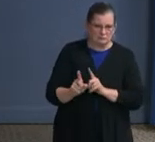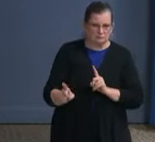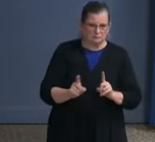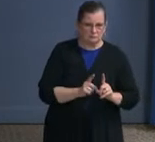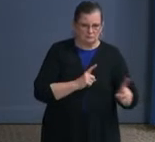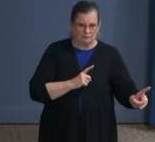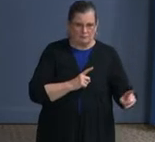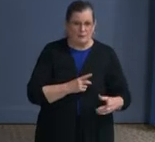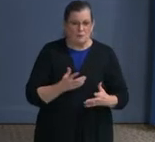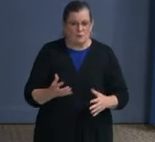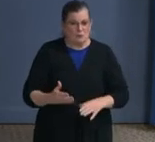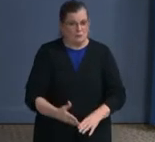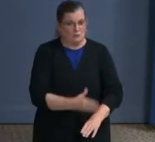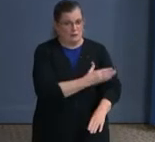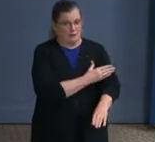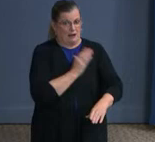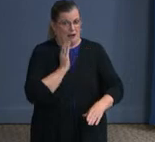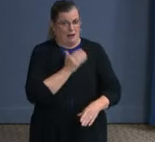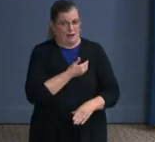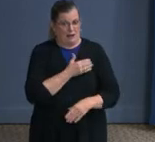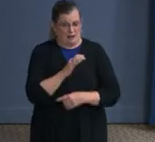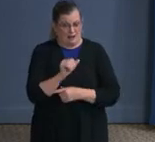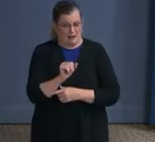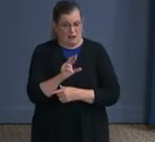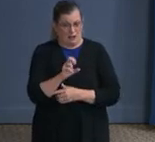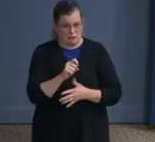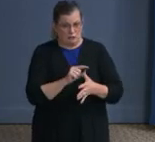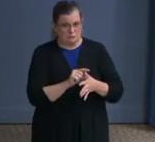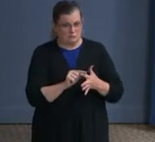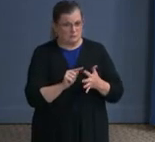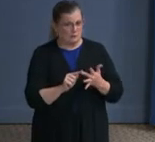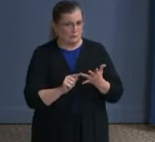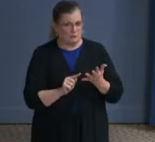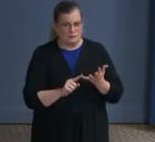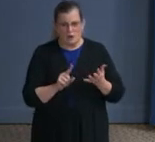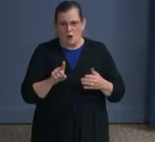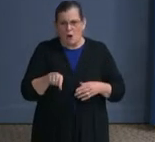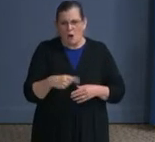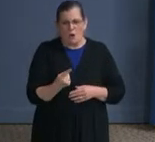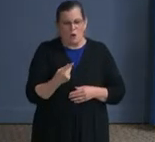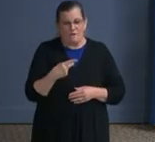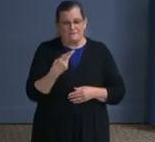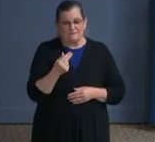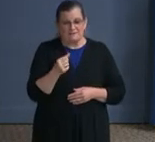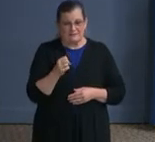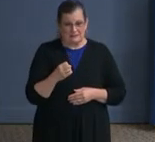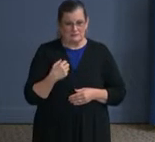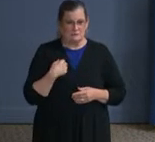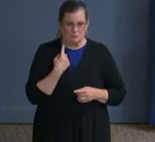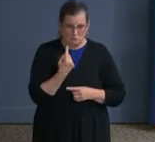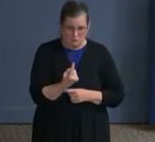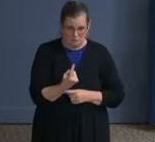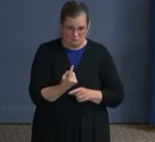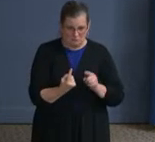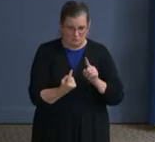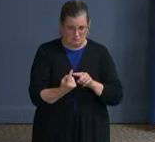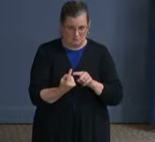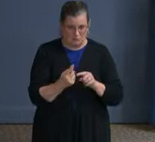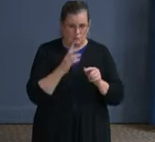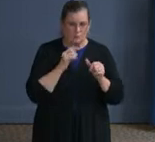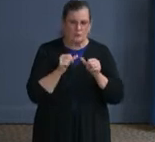CARE classrooms over the next couple of weeks. This is just phase 1 of implementation, and we'll continue to reach out to families. We